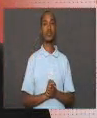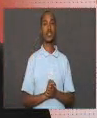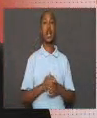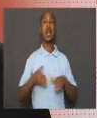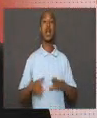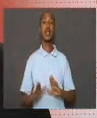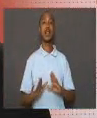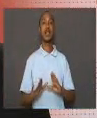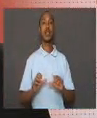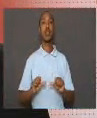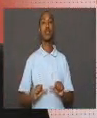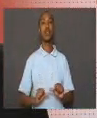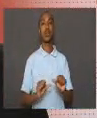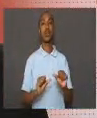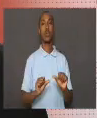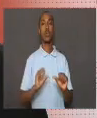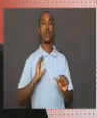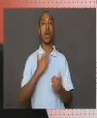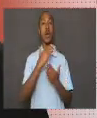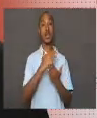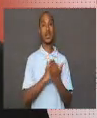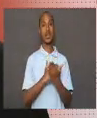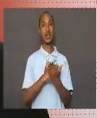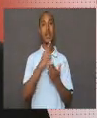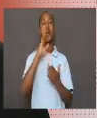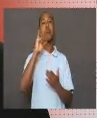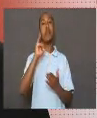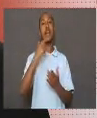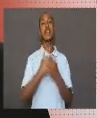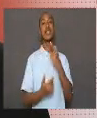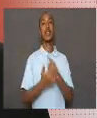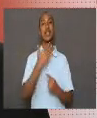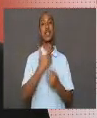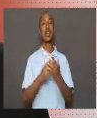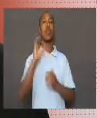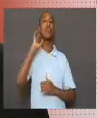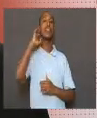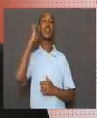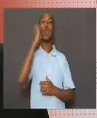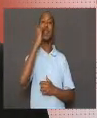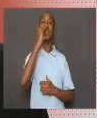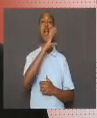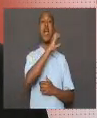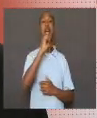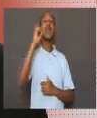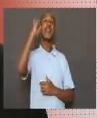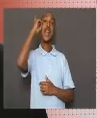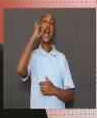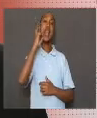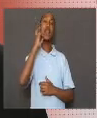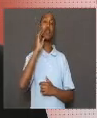Let us continue on with our lesson by discussing concentrated and